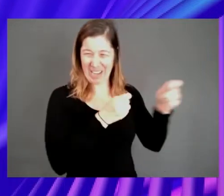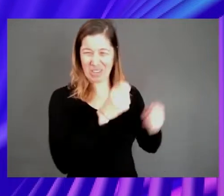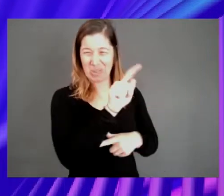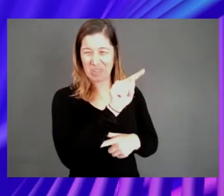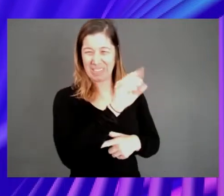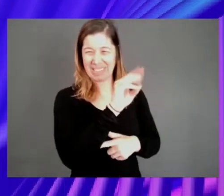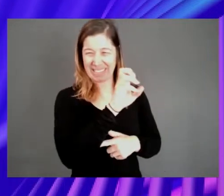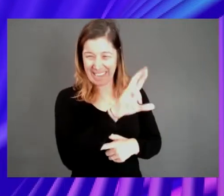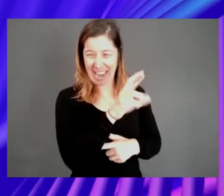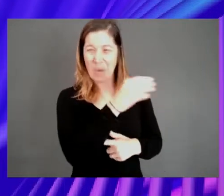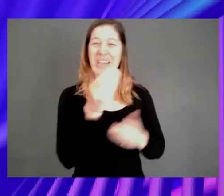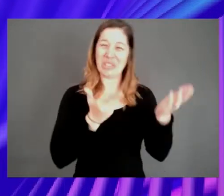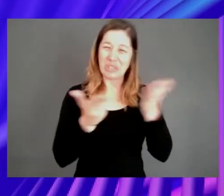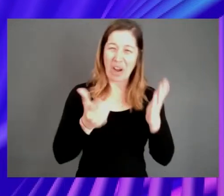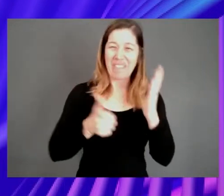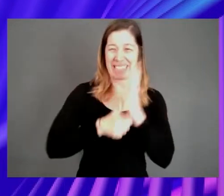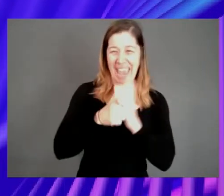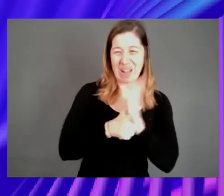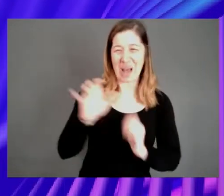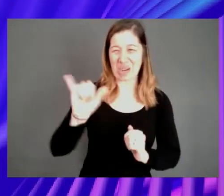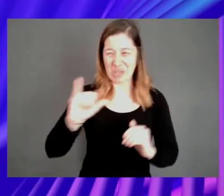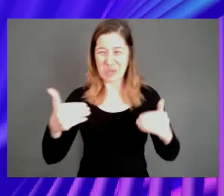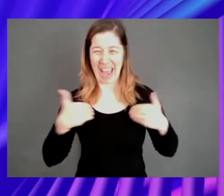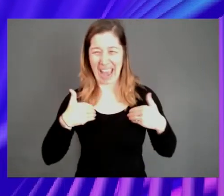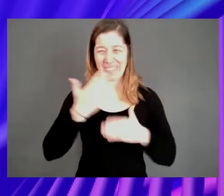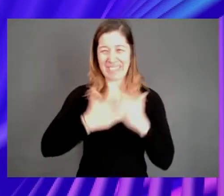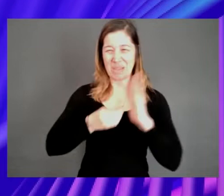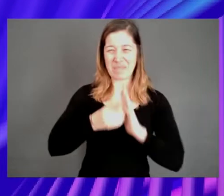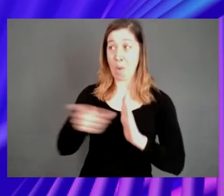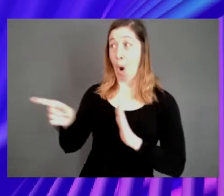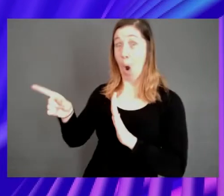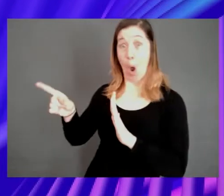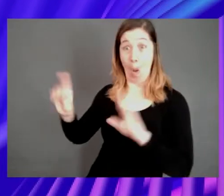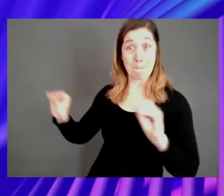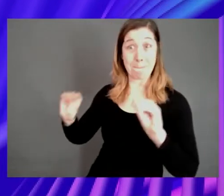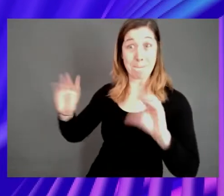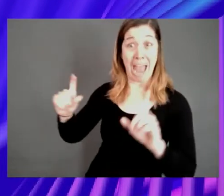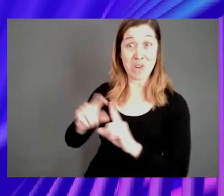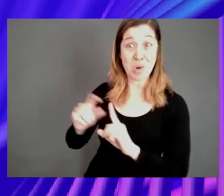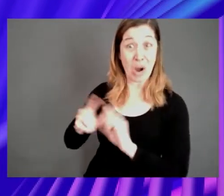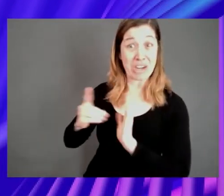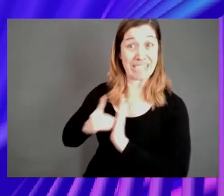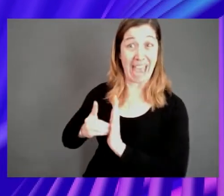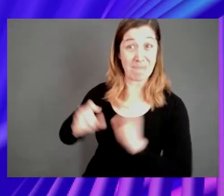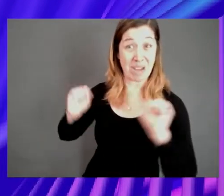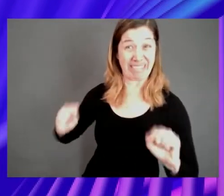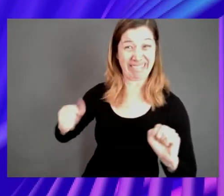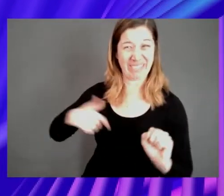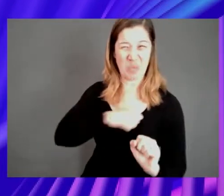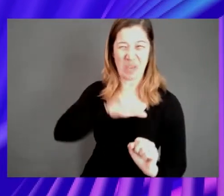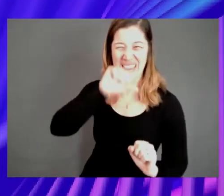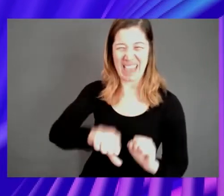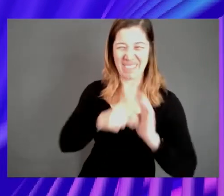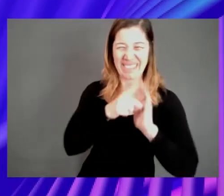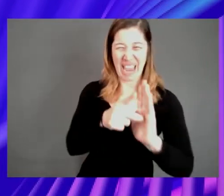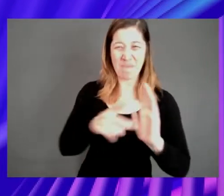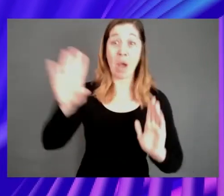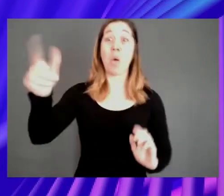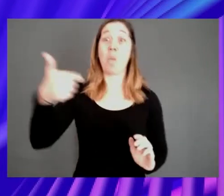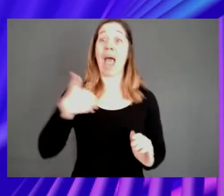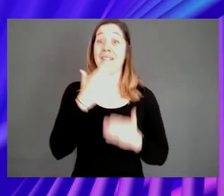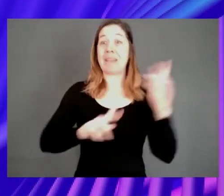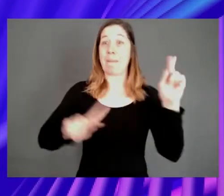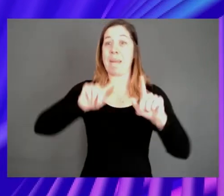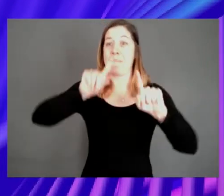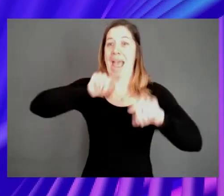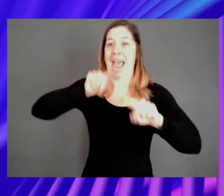got some demos here. Oh, magic words, demos. We love demos. Everyone here, actually, we do also have some people answering questions in the chat,